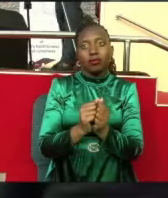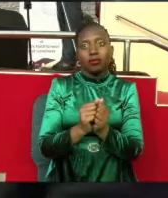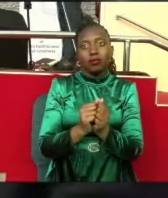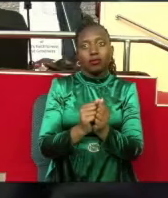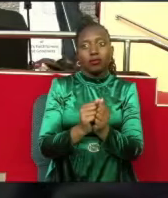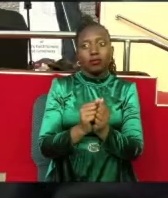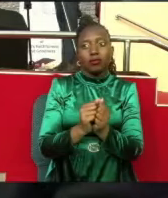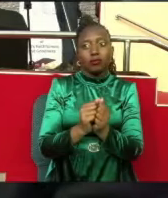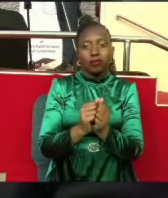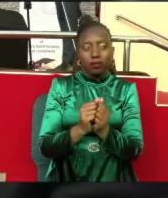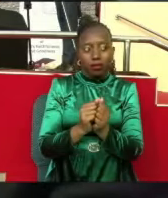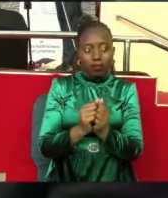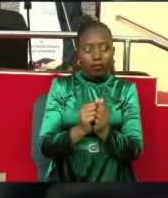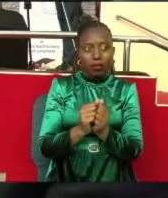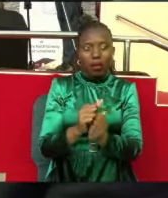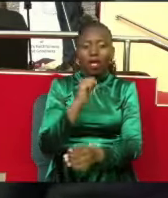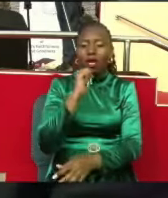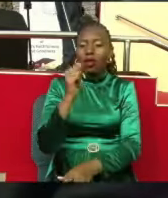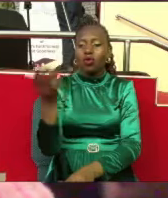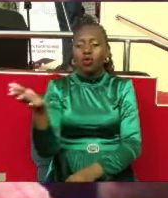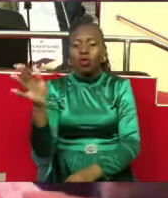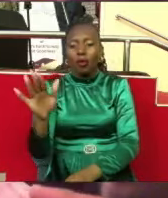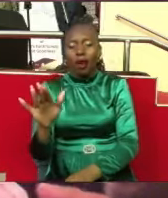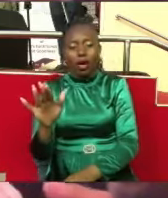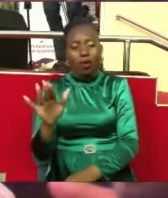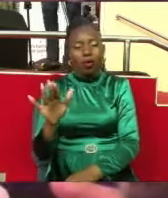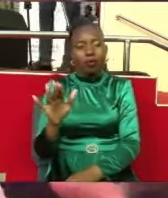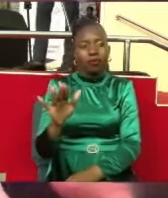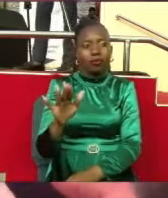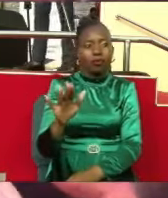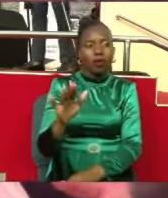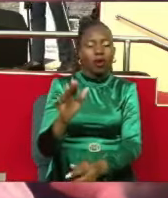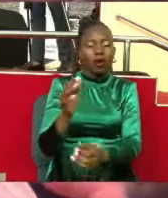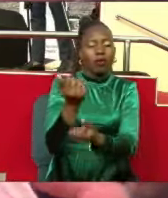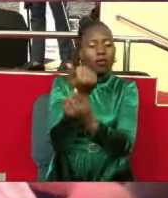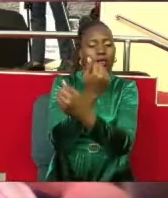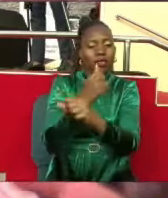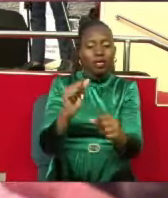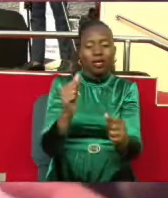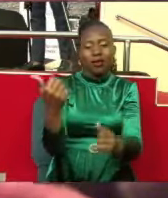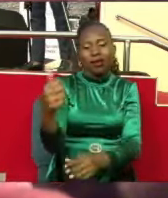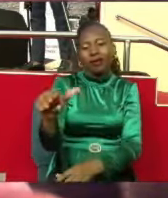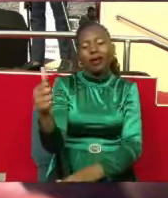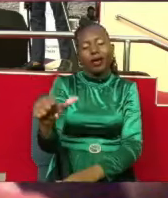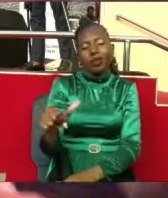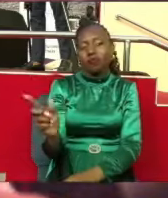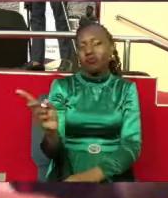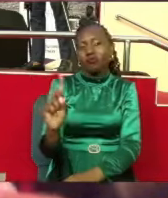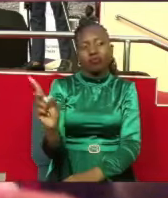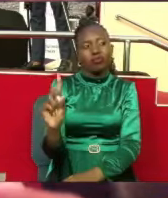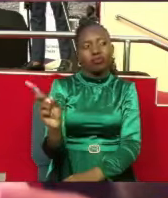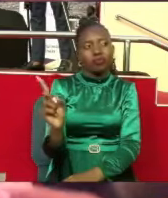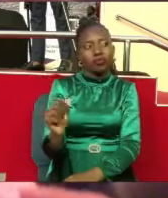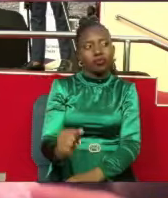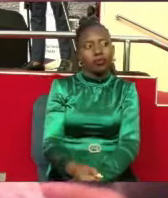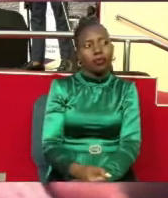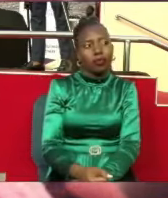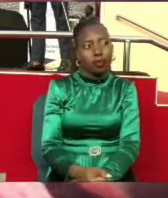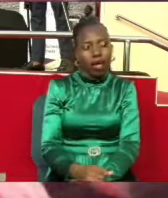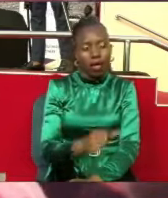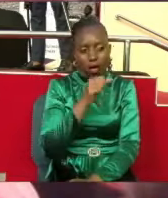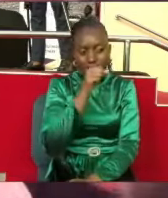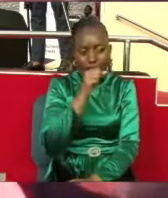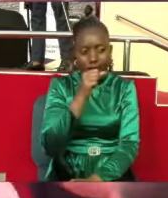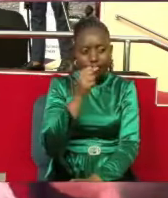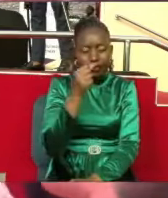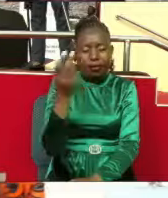yes, do not go home today unsaved. Usiende nyumbani kama haujaokoka. Go home with hope. Enda katika tumaini. Go home